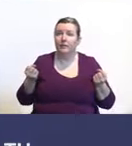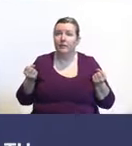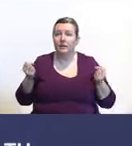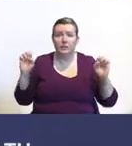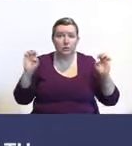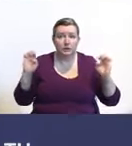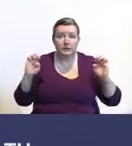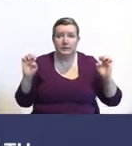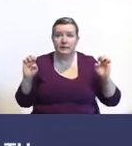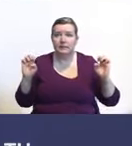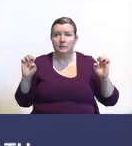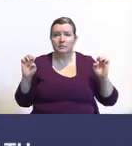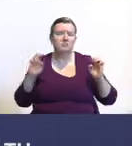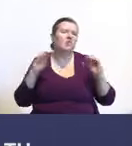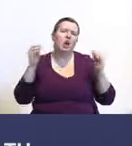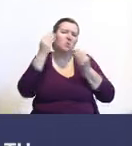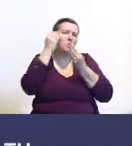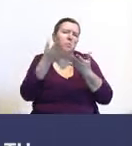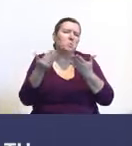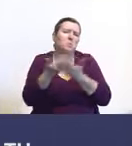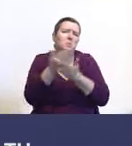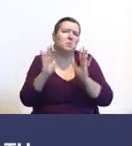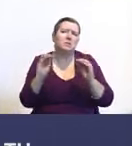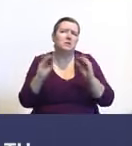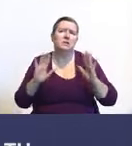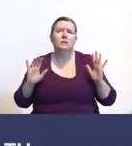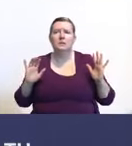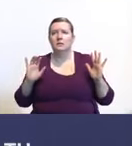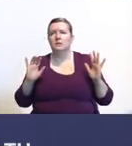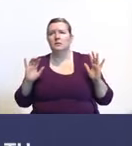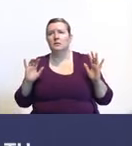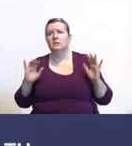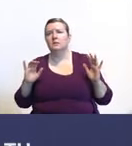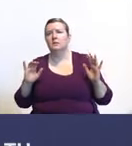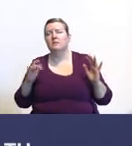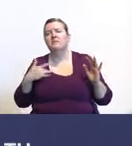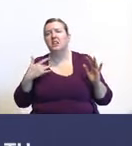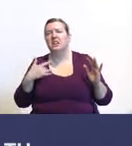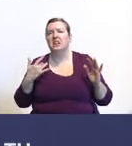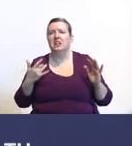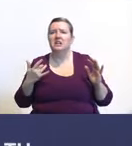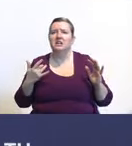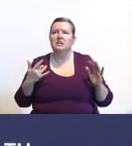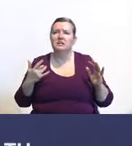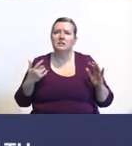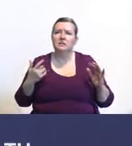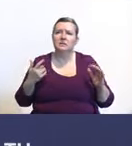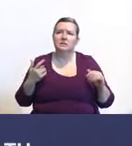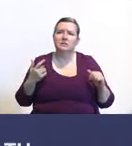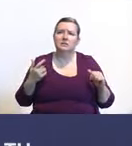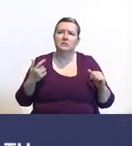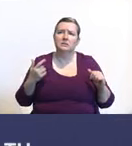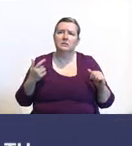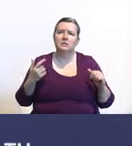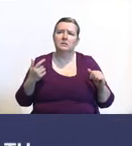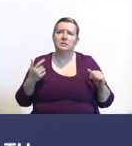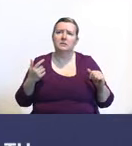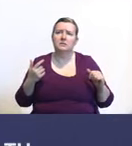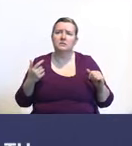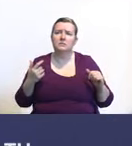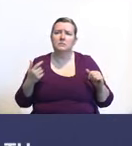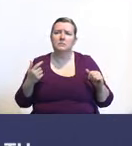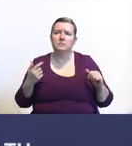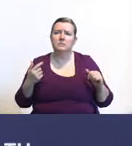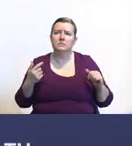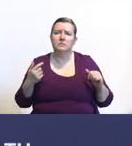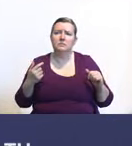emergency, but we have signaled clearly that we want to bring this to a head as soon as possible. There are elements